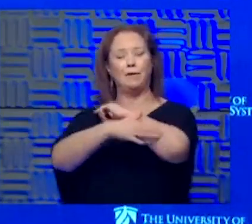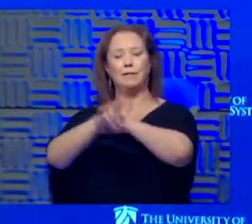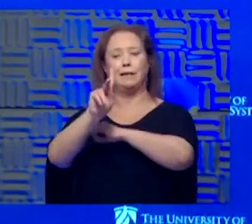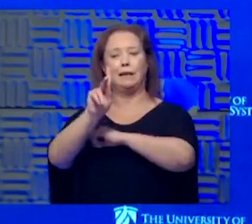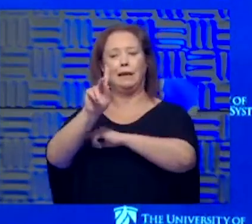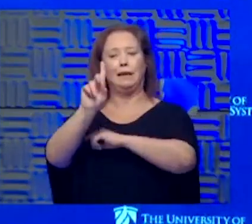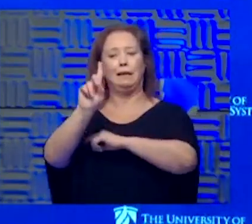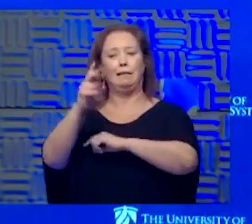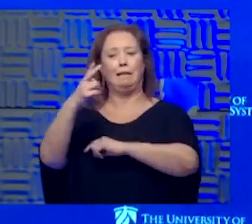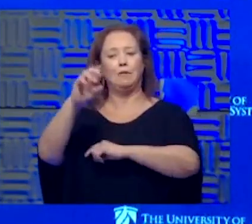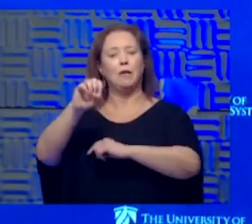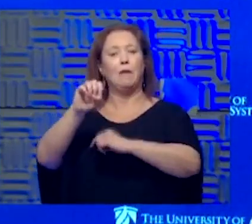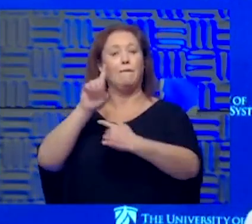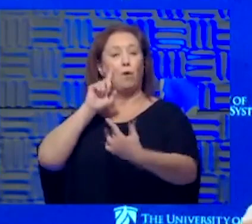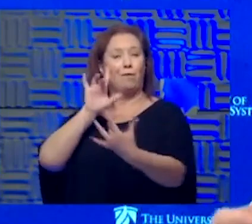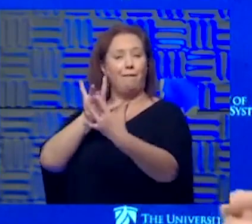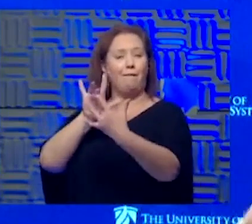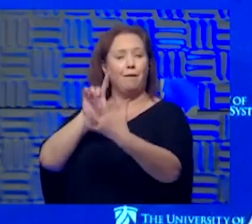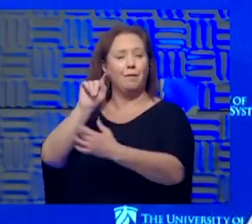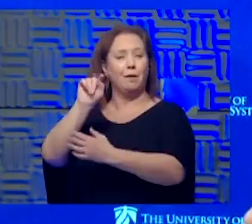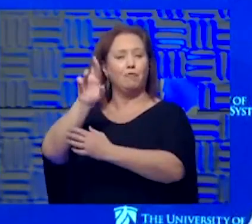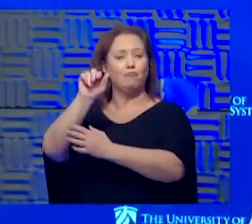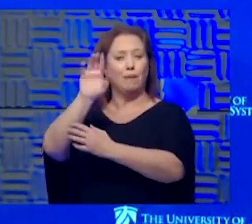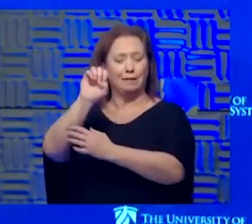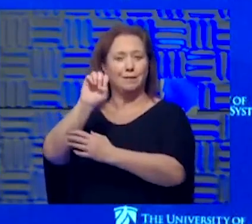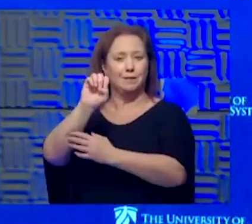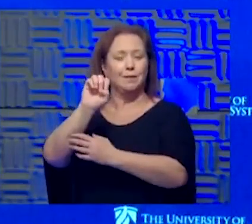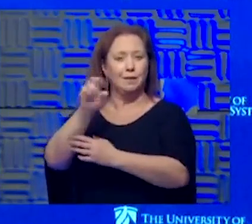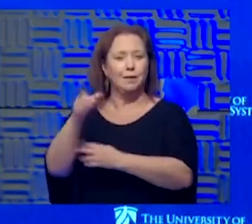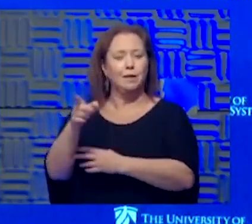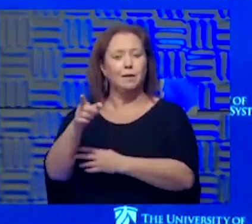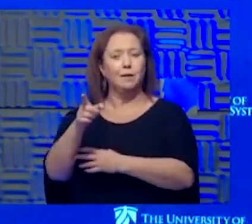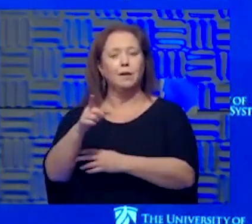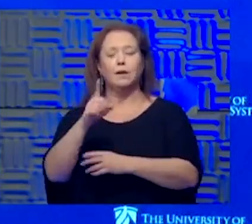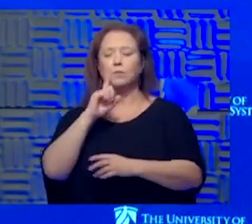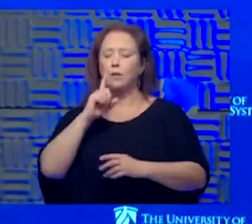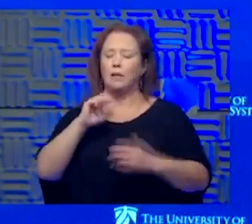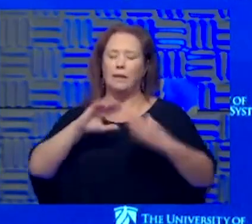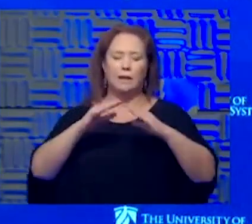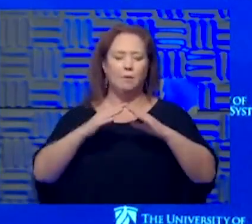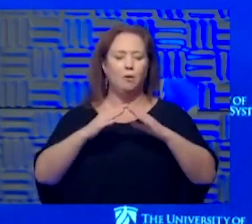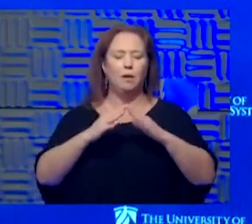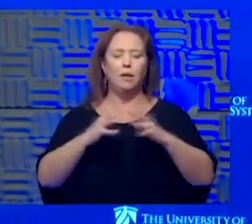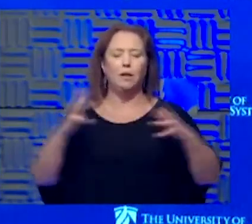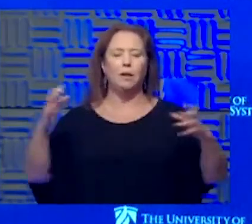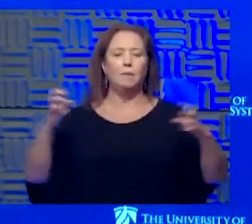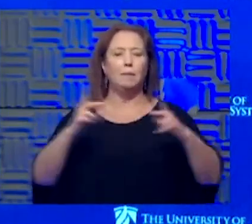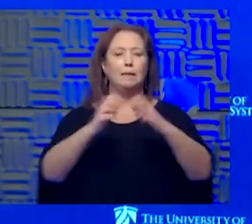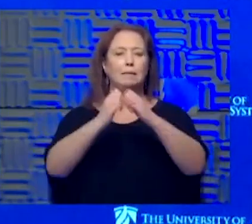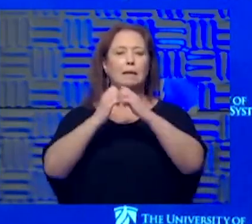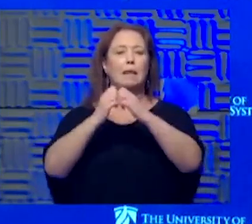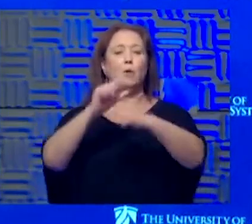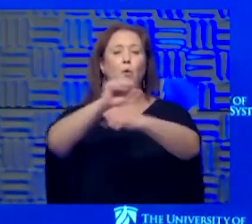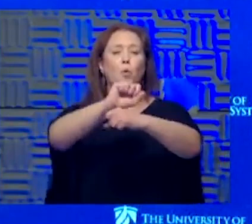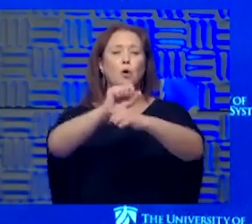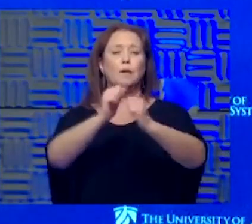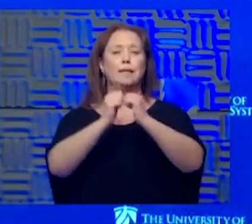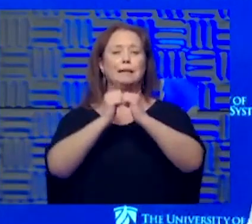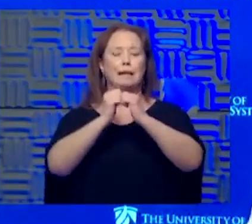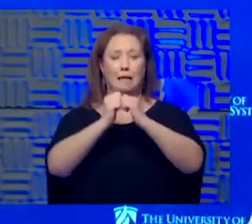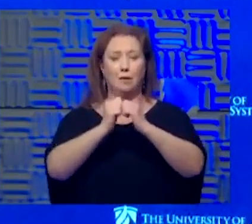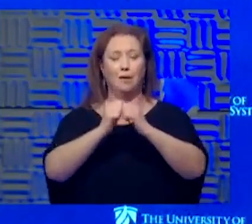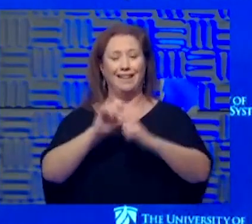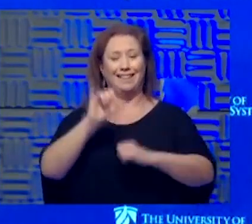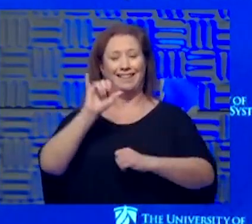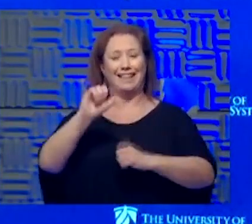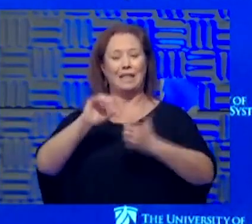do contact tracing, and it's really another sign of community pulling together to help work together. And I think that's how we